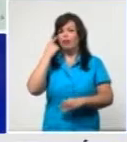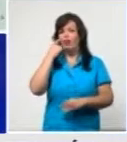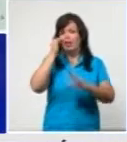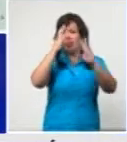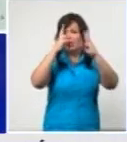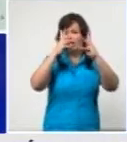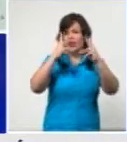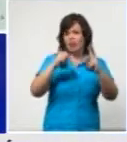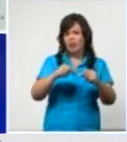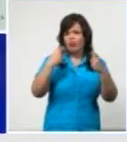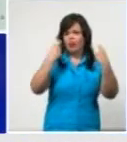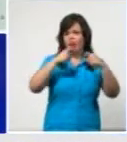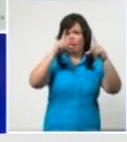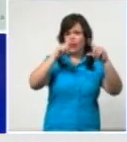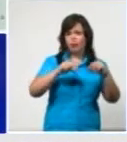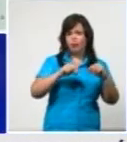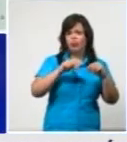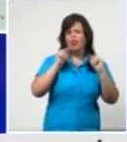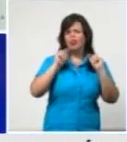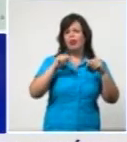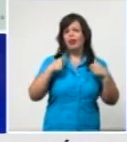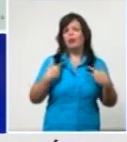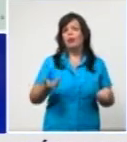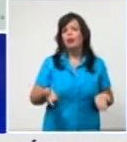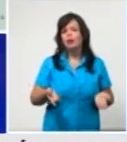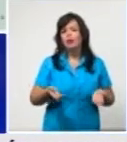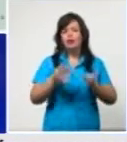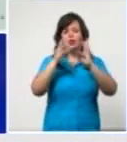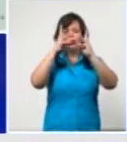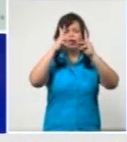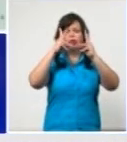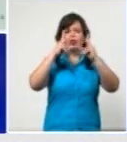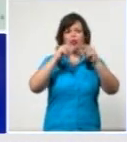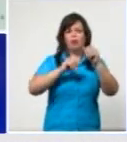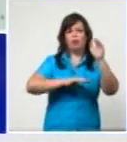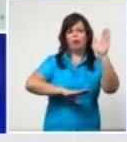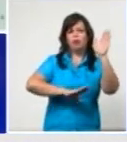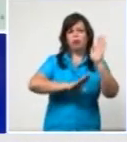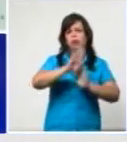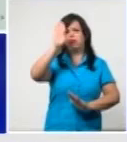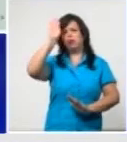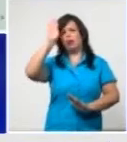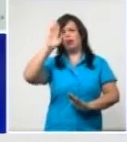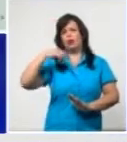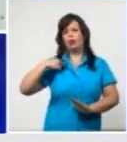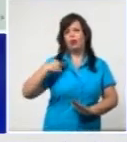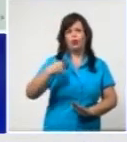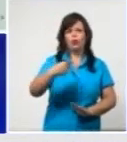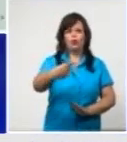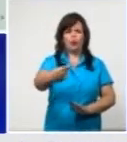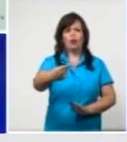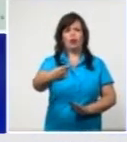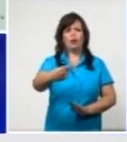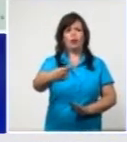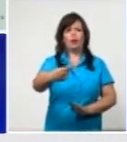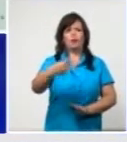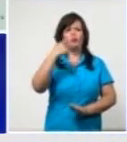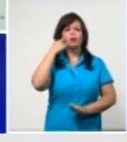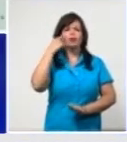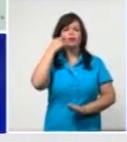to. What is in yellow, what is being reduced, that's Europe. What is in